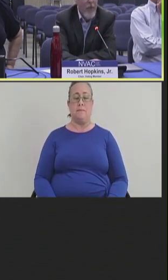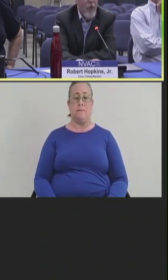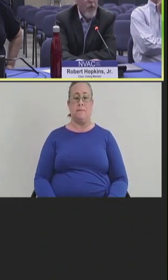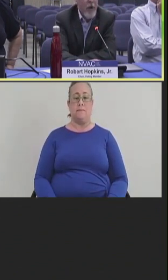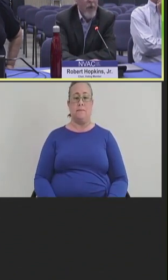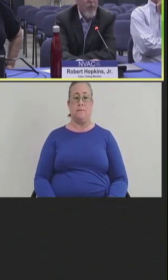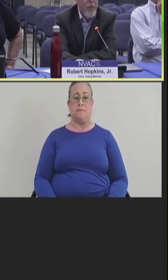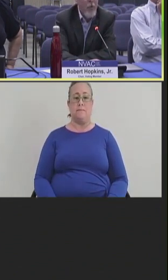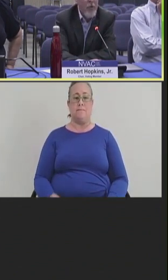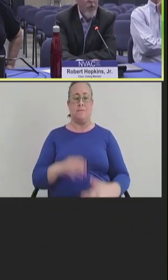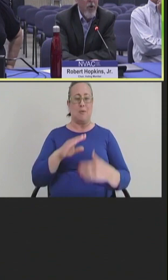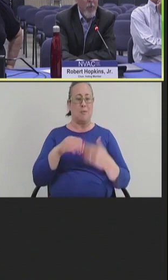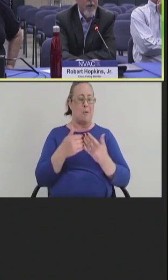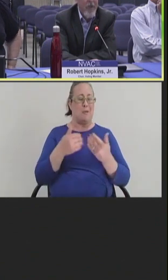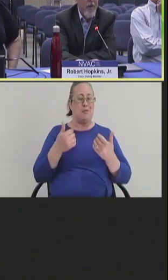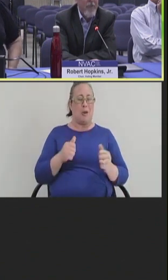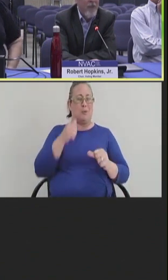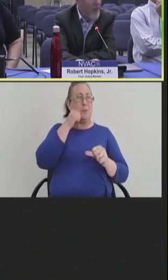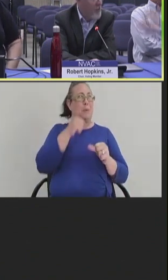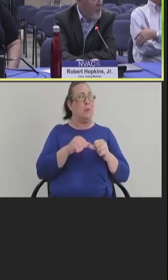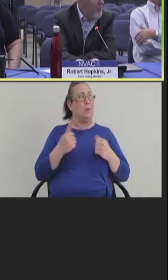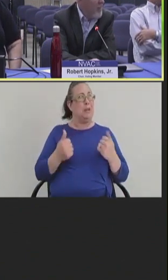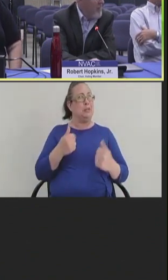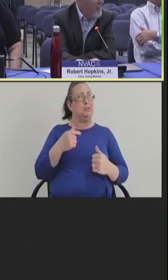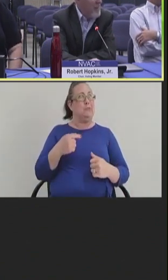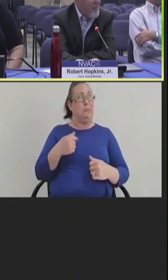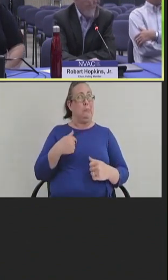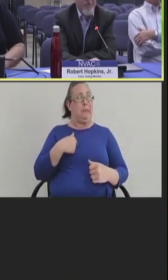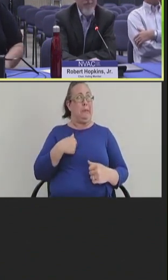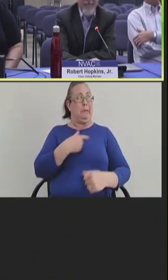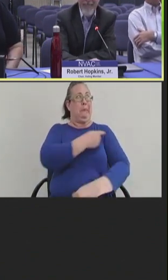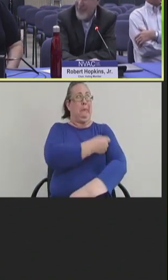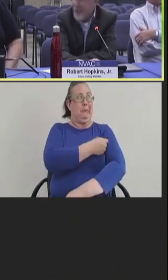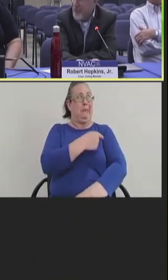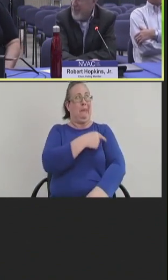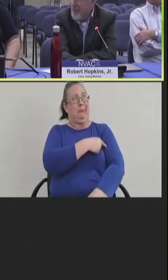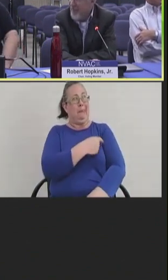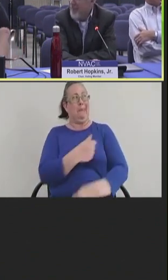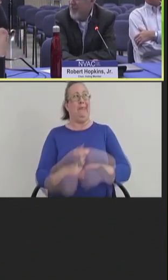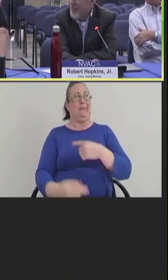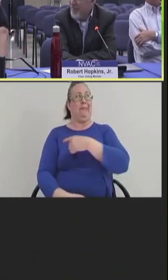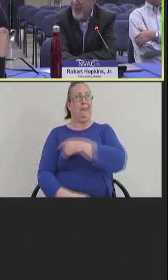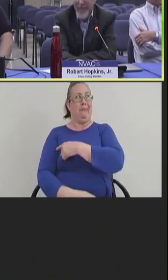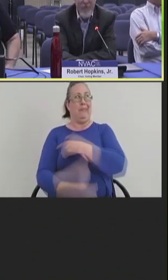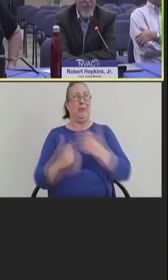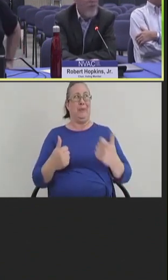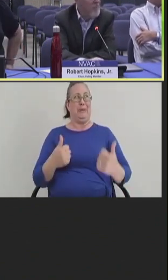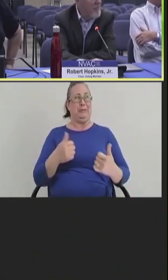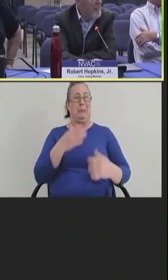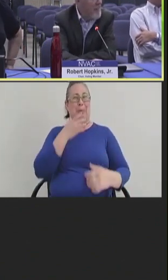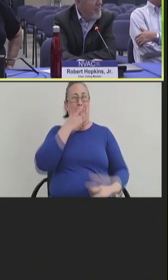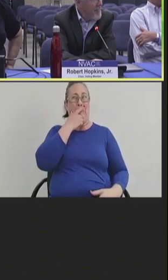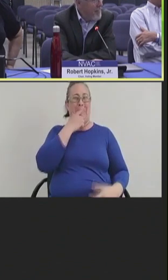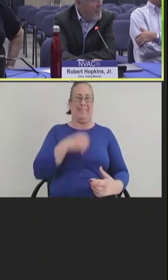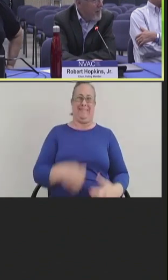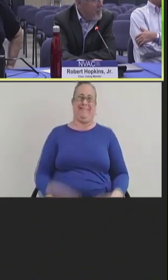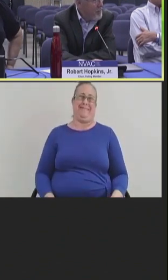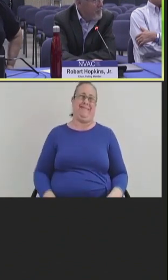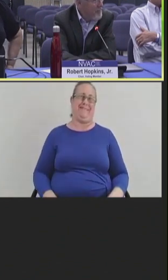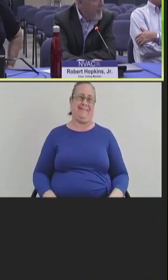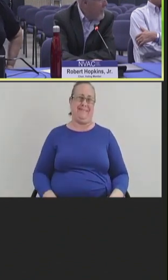We're all trying to remember which arm we got our COVID vaccines in. I think that's. I did the same.